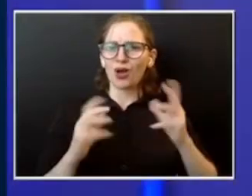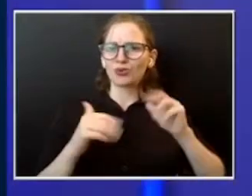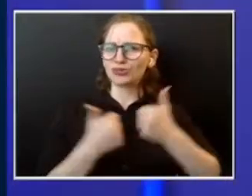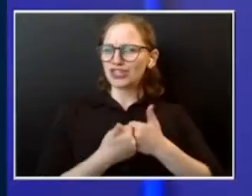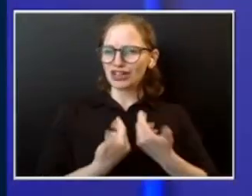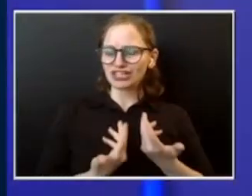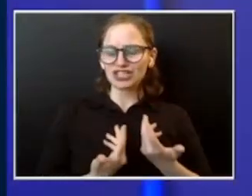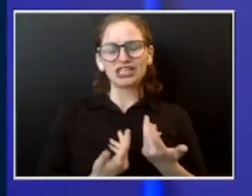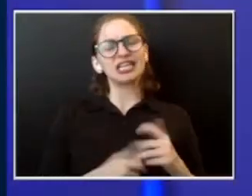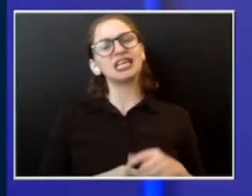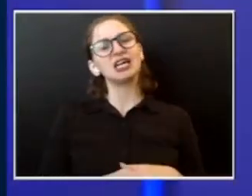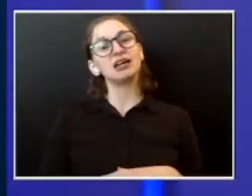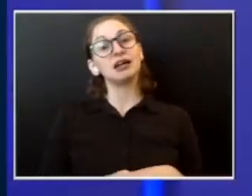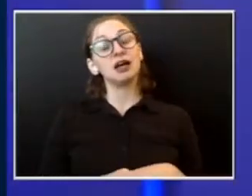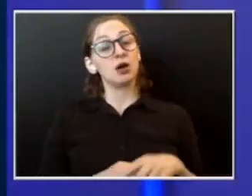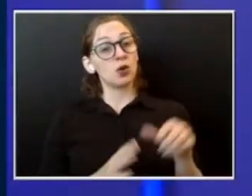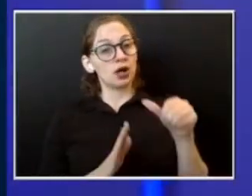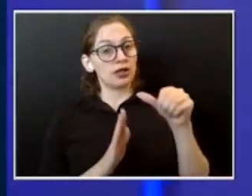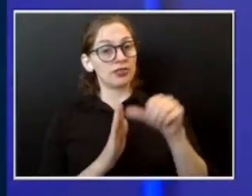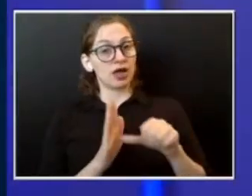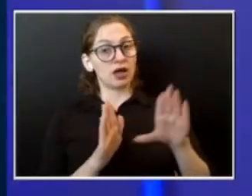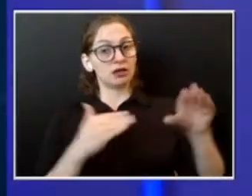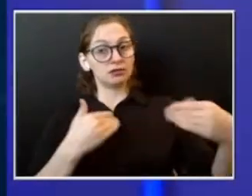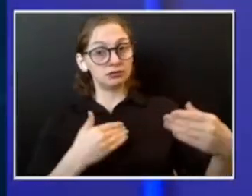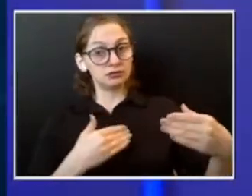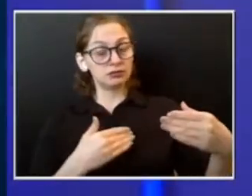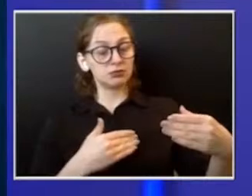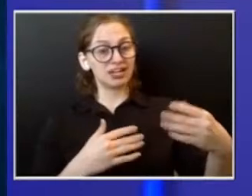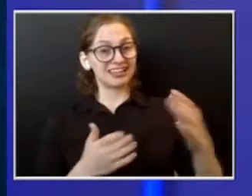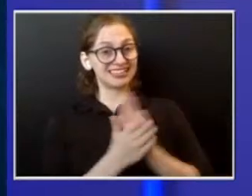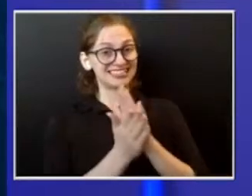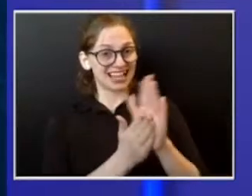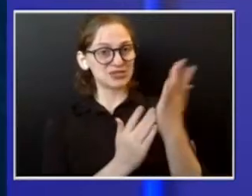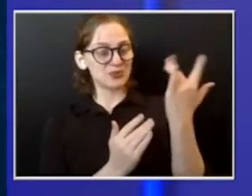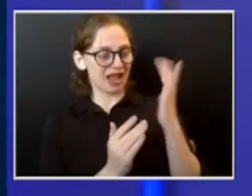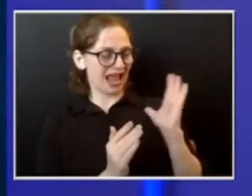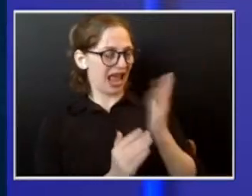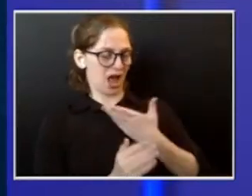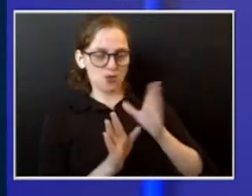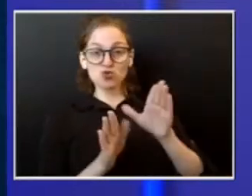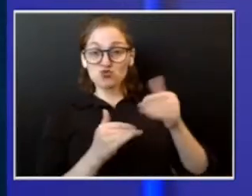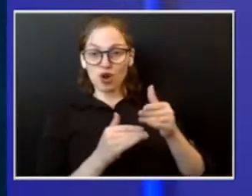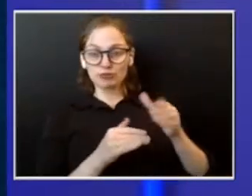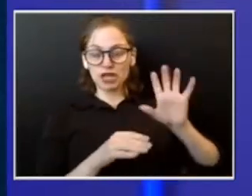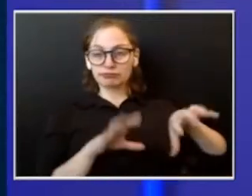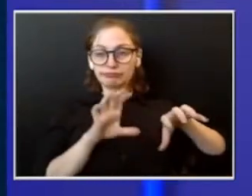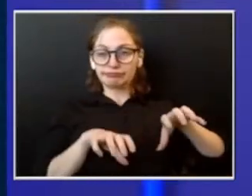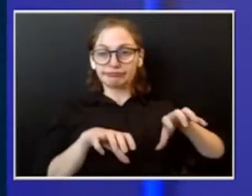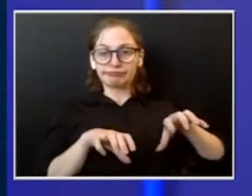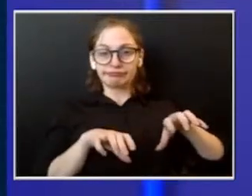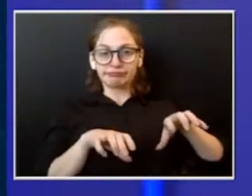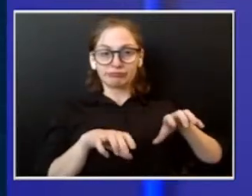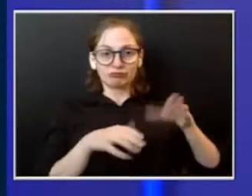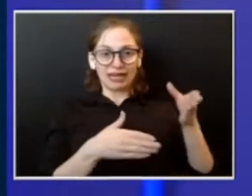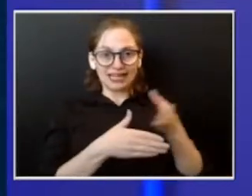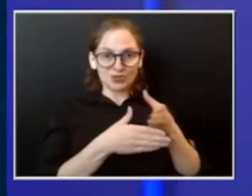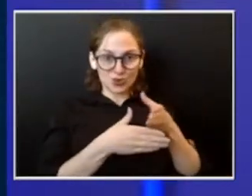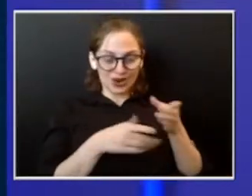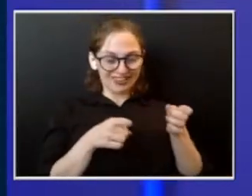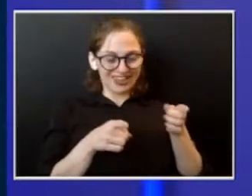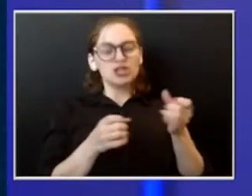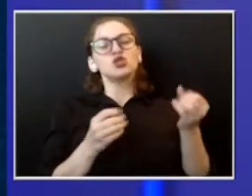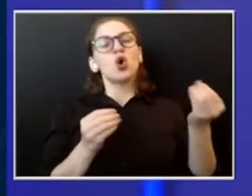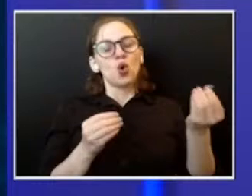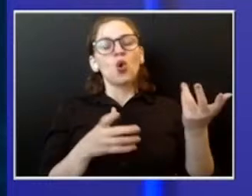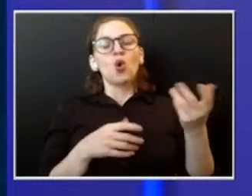has set us up nice because we have our rooms right next to each other, and so Dr. Coomer usually gets started with the donor, and then we make